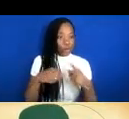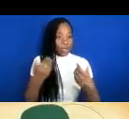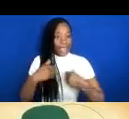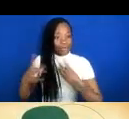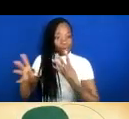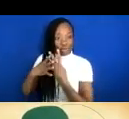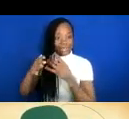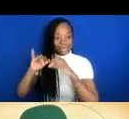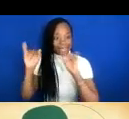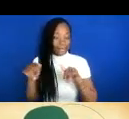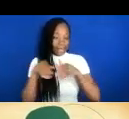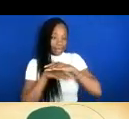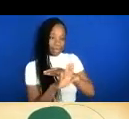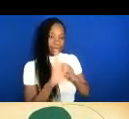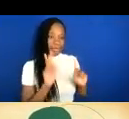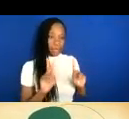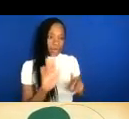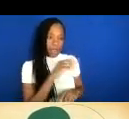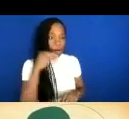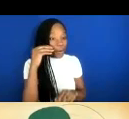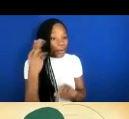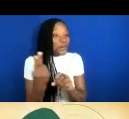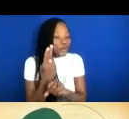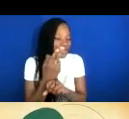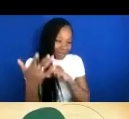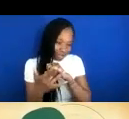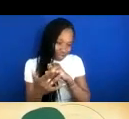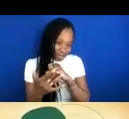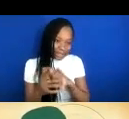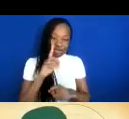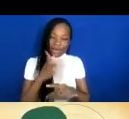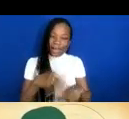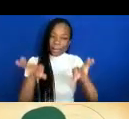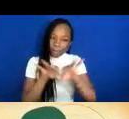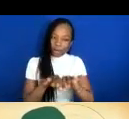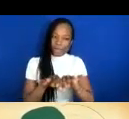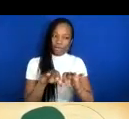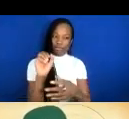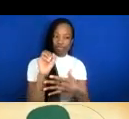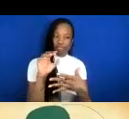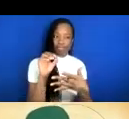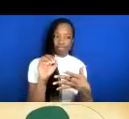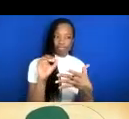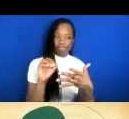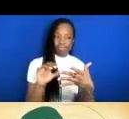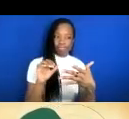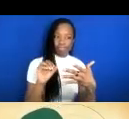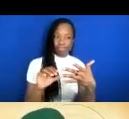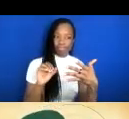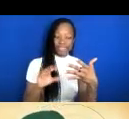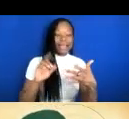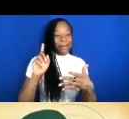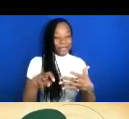technology. It's important to say that, and it's also really important to be consistent in naming EM always as a form